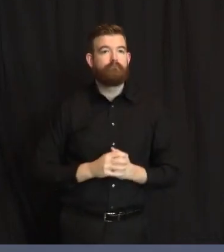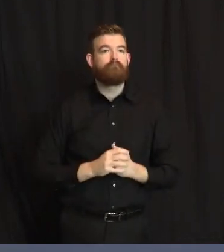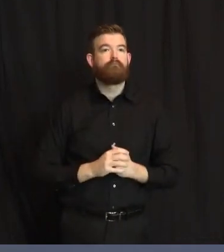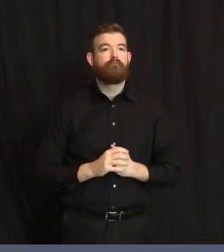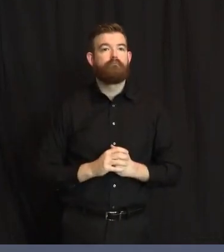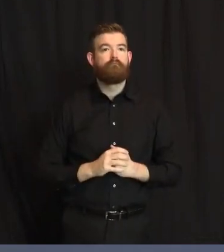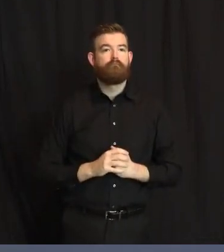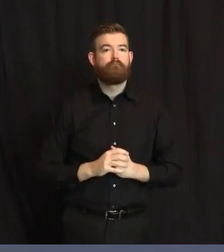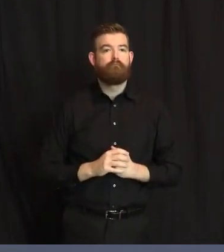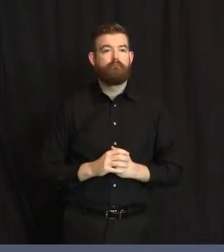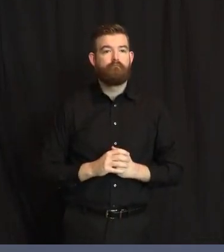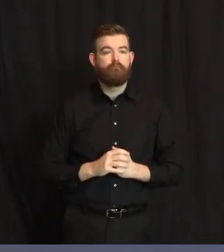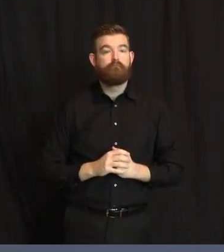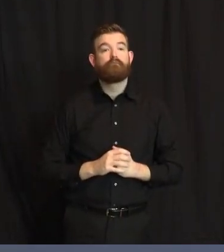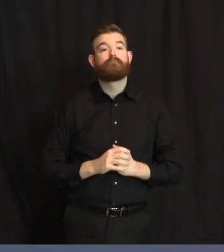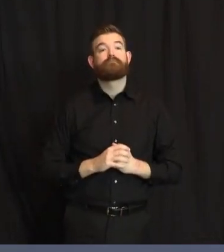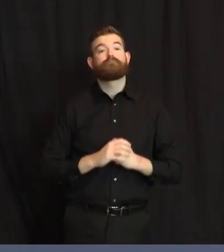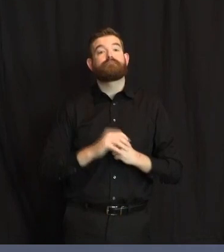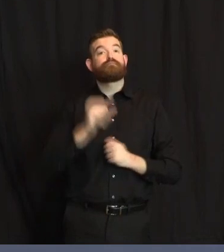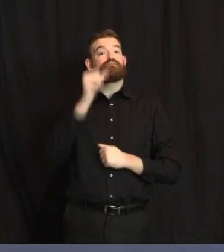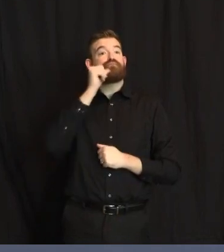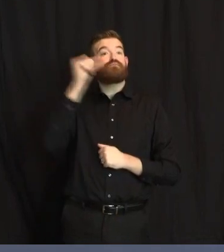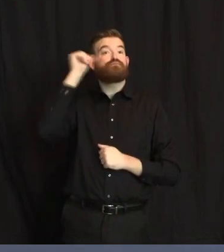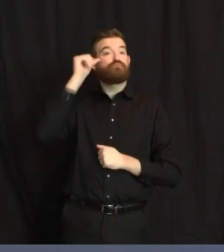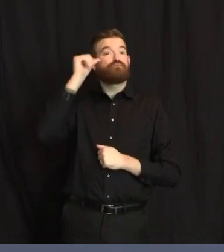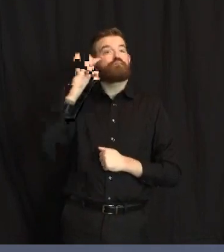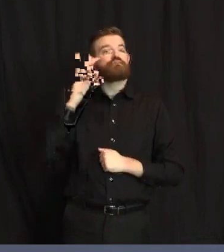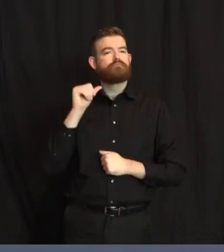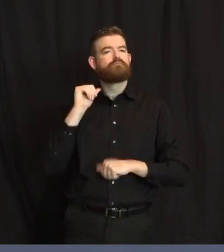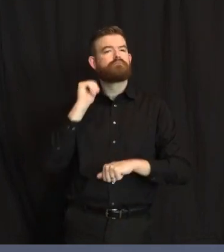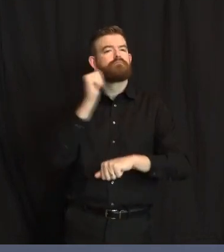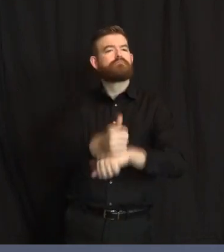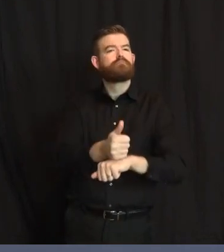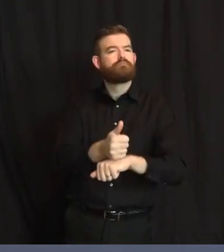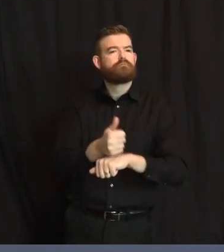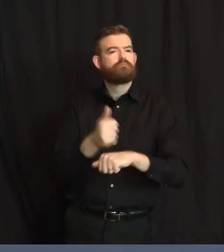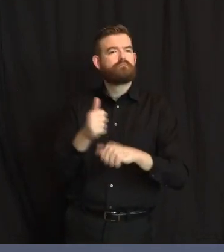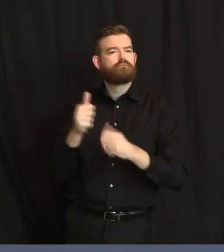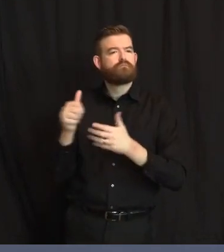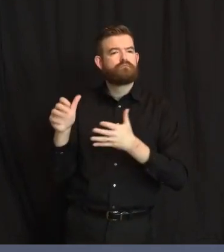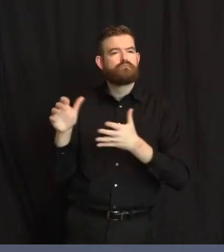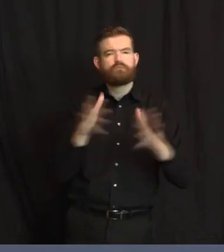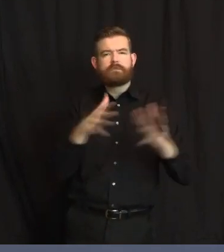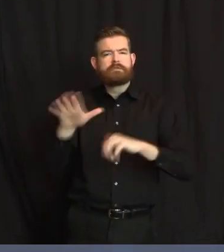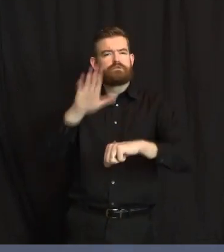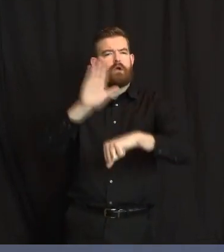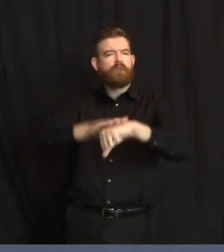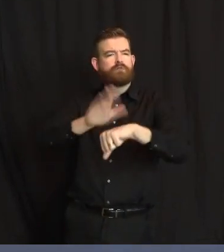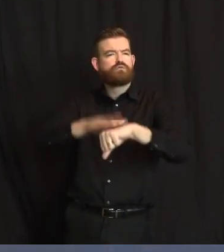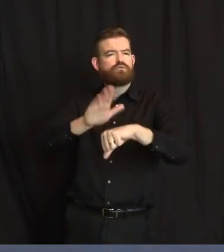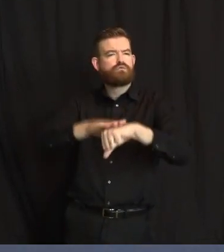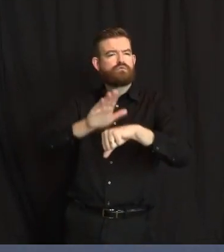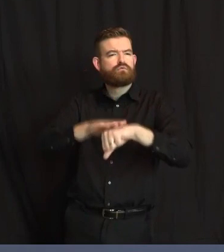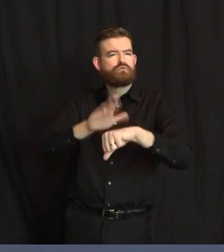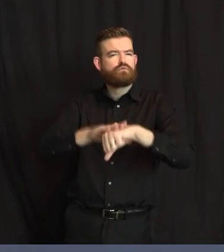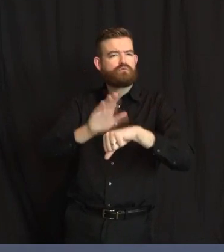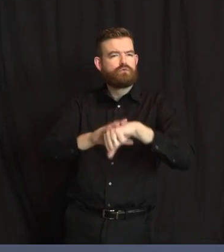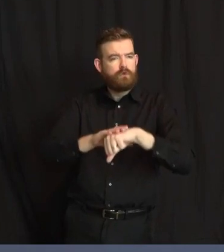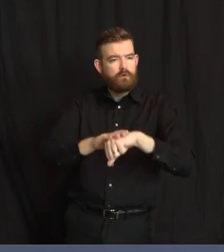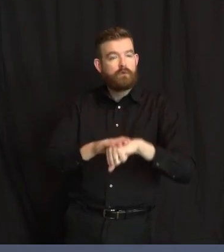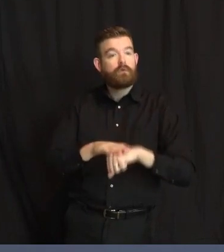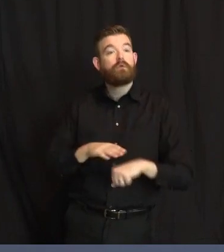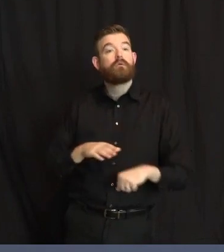note, yesterday we did put out a wind advisory, especially because of all of the tenting that happens out at the sites. And as fate would have it,